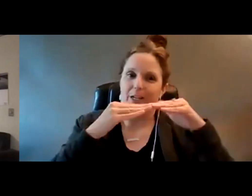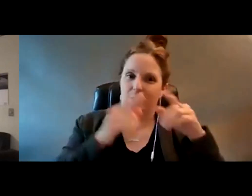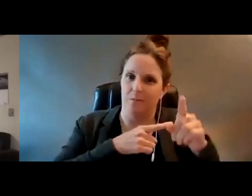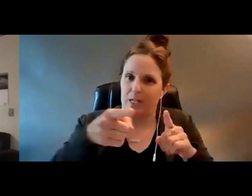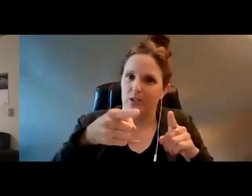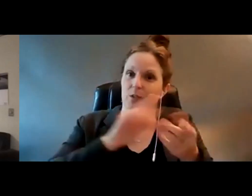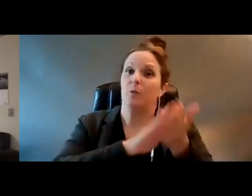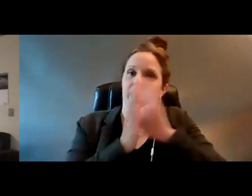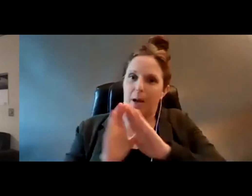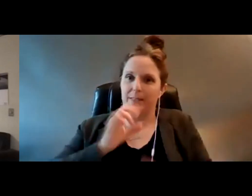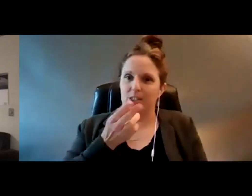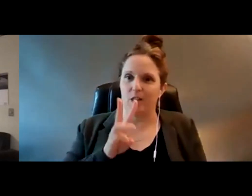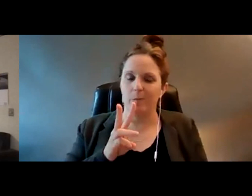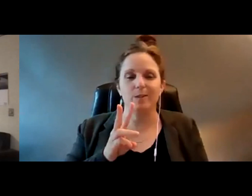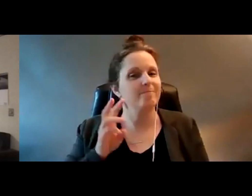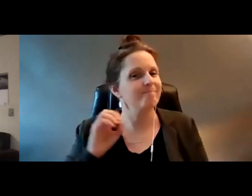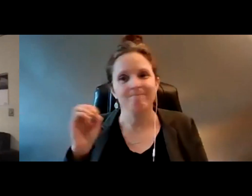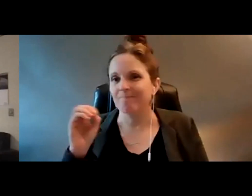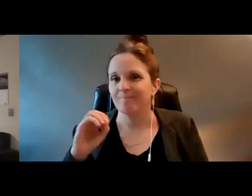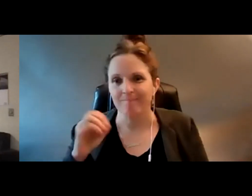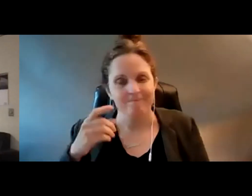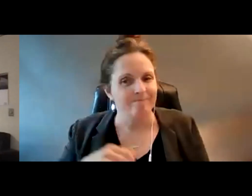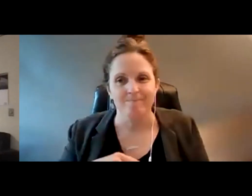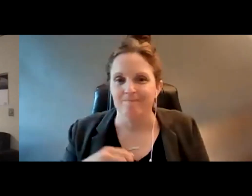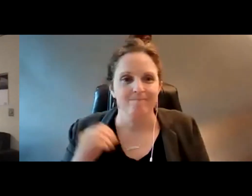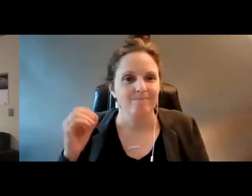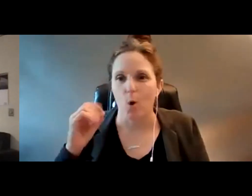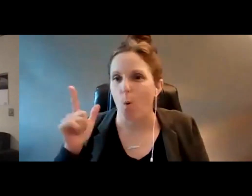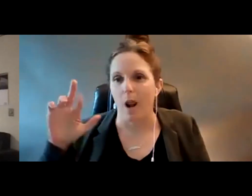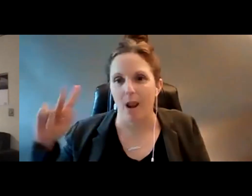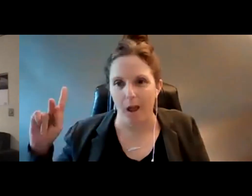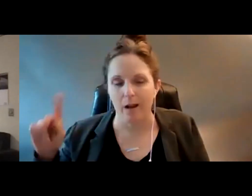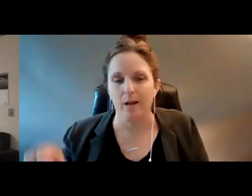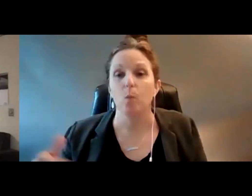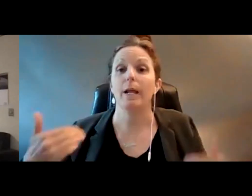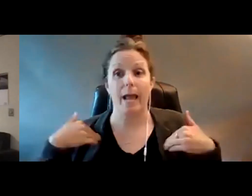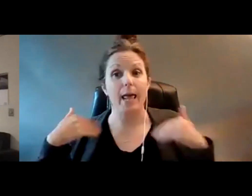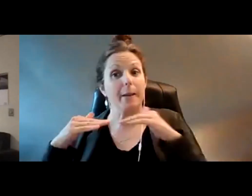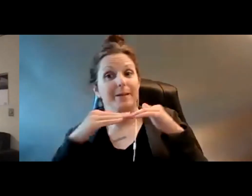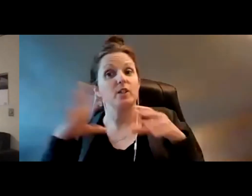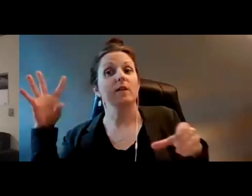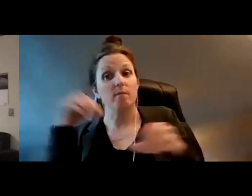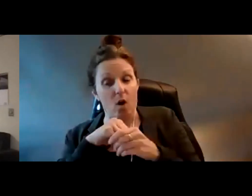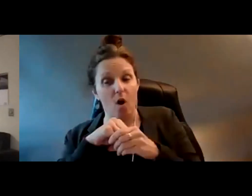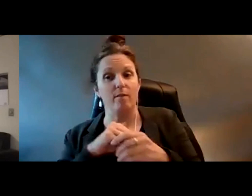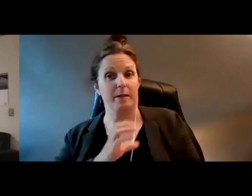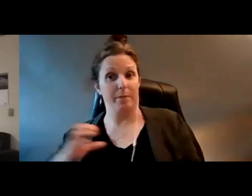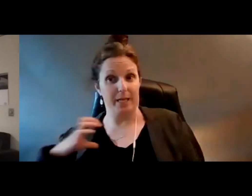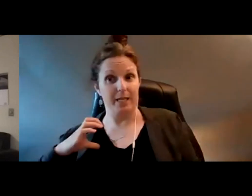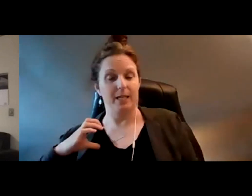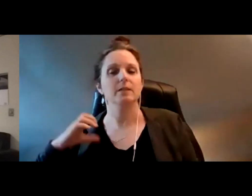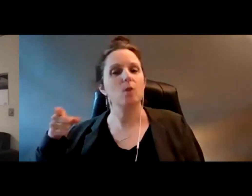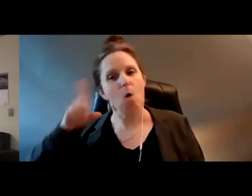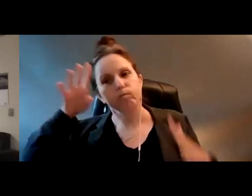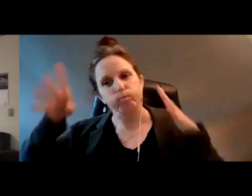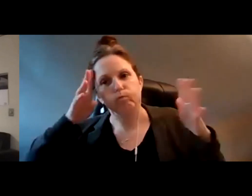specialists also included in this? That's a great question. We tried to hire peer specialists to be CHWs and didn't